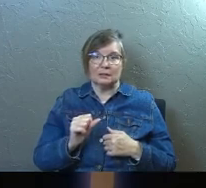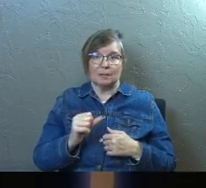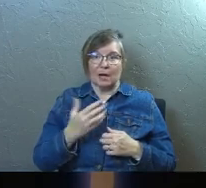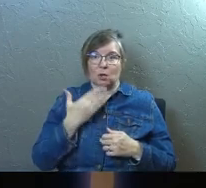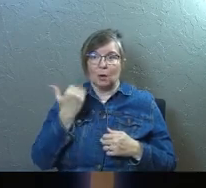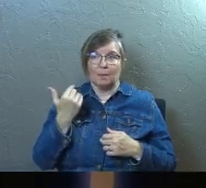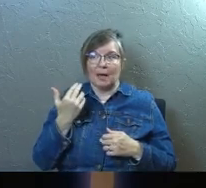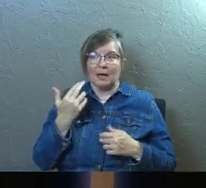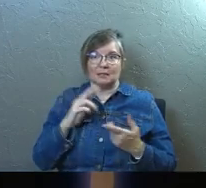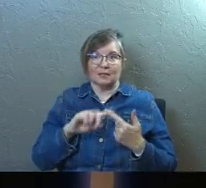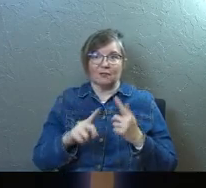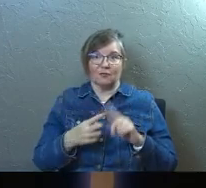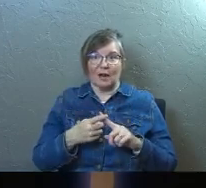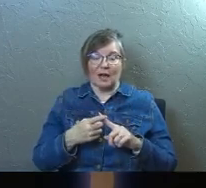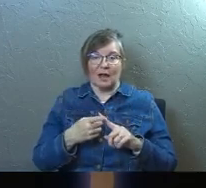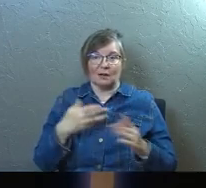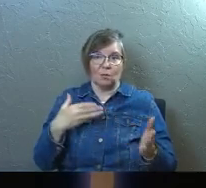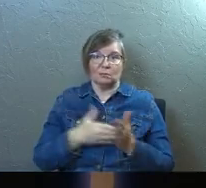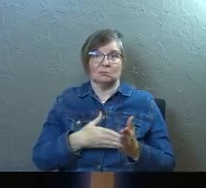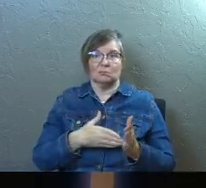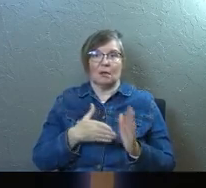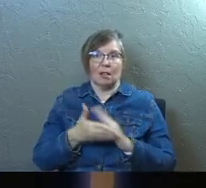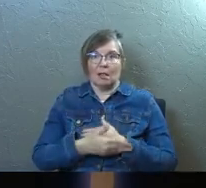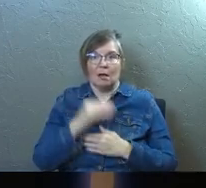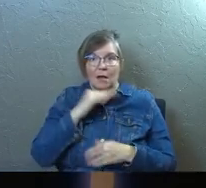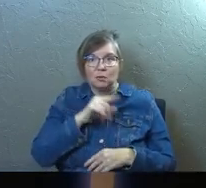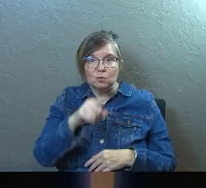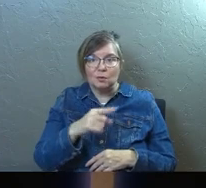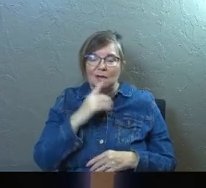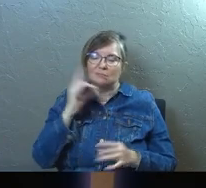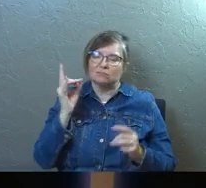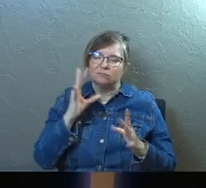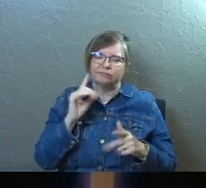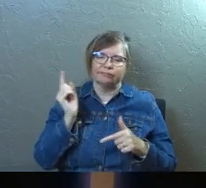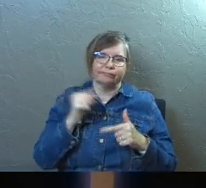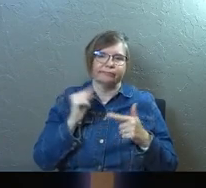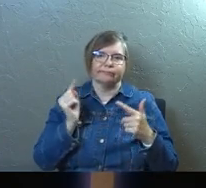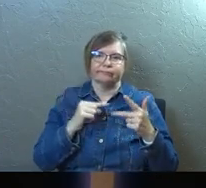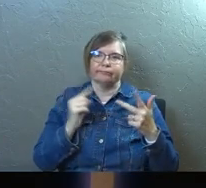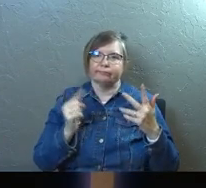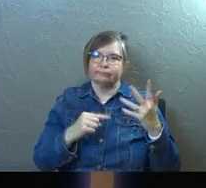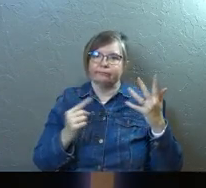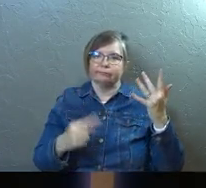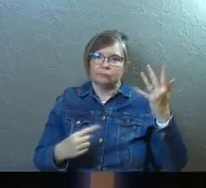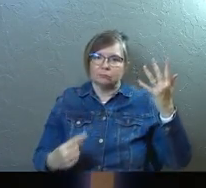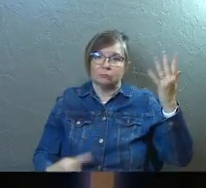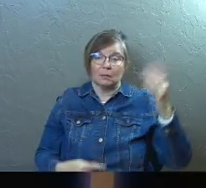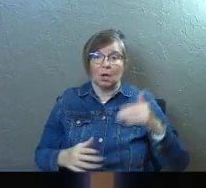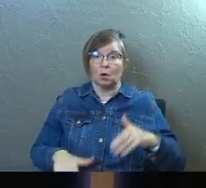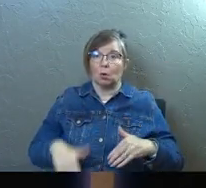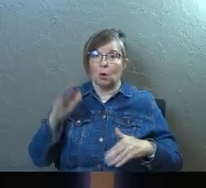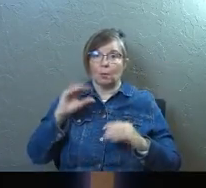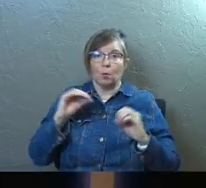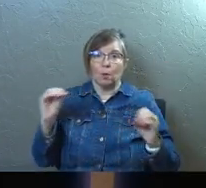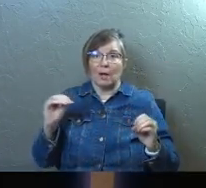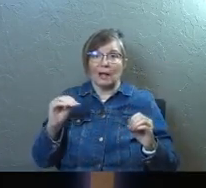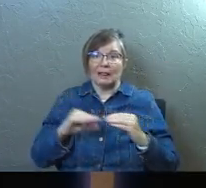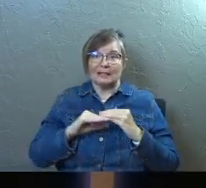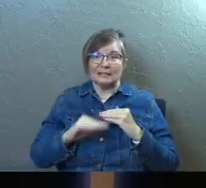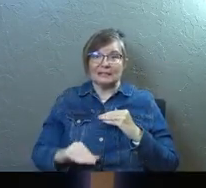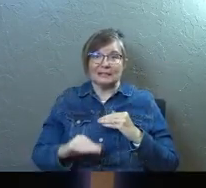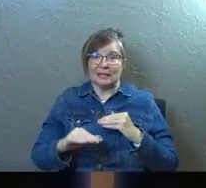your best friend is super brutal. It goes on and on. So is growing up without a